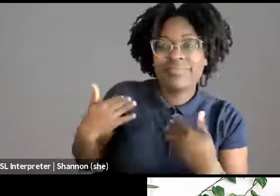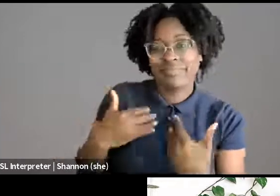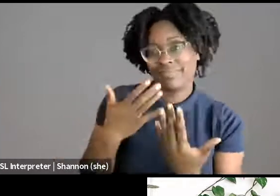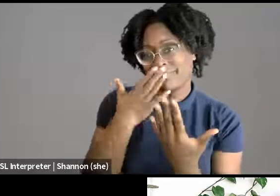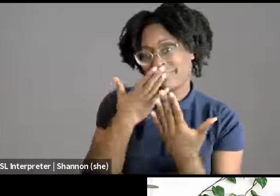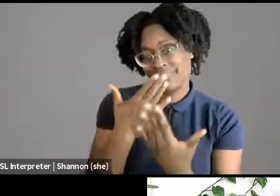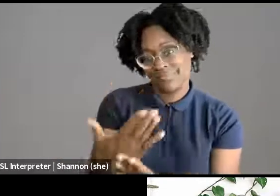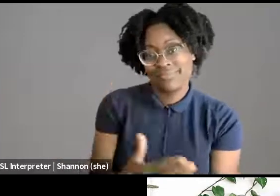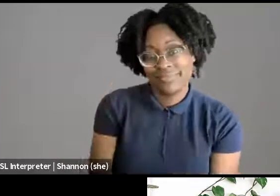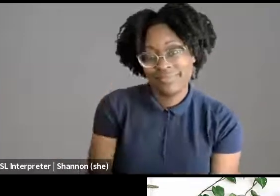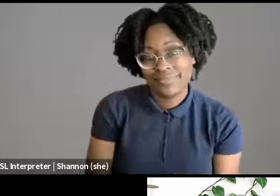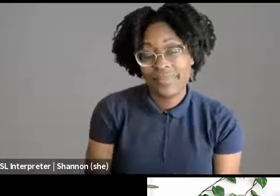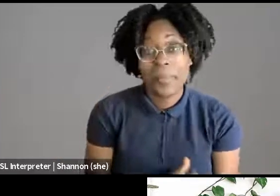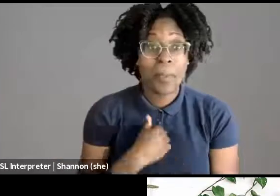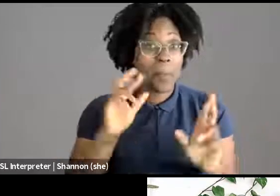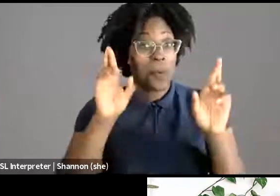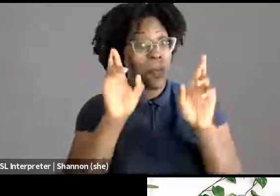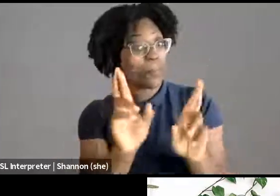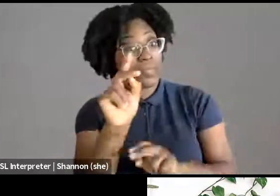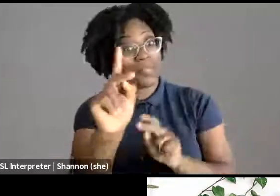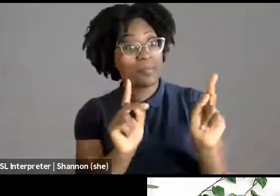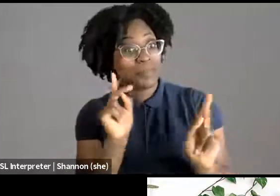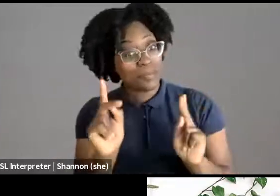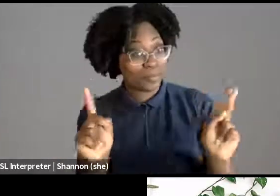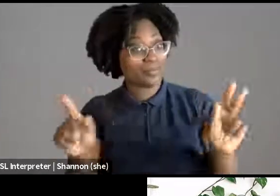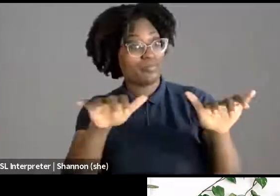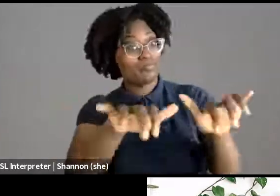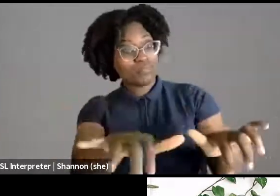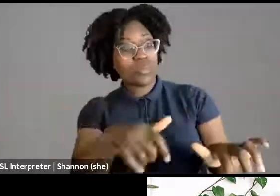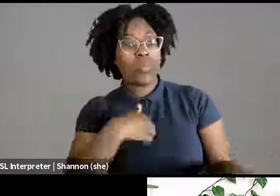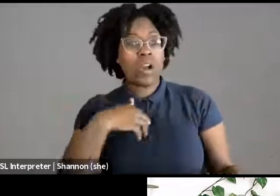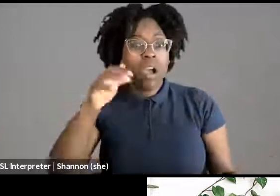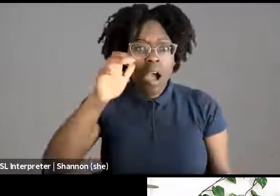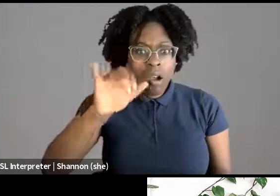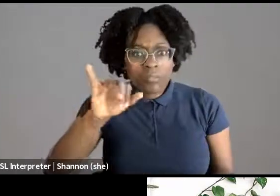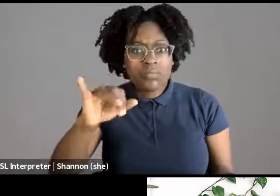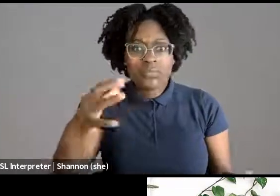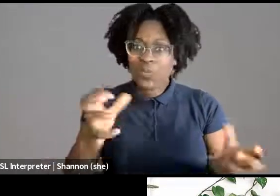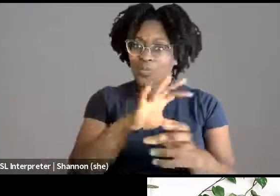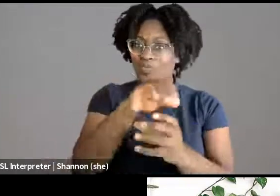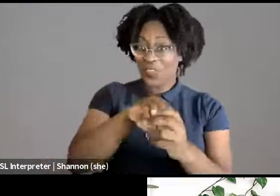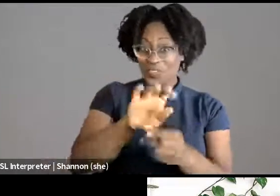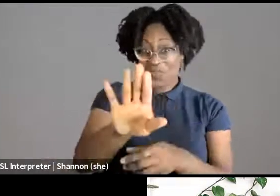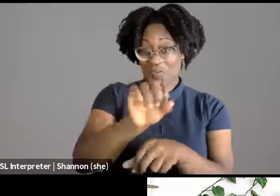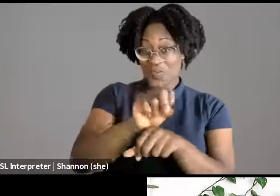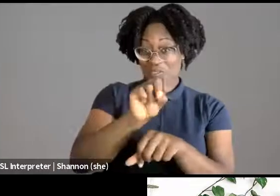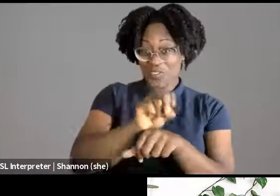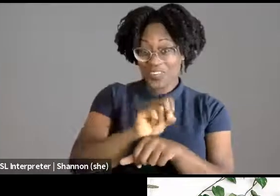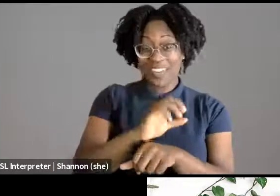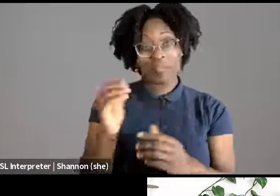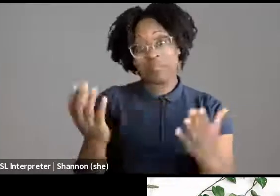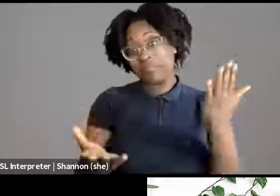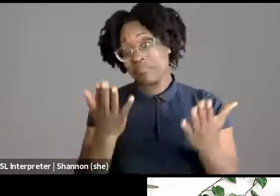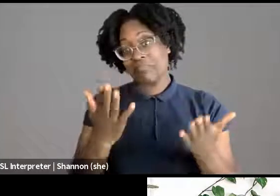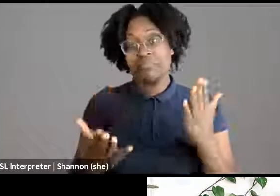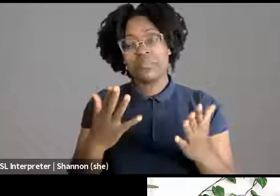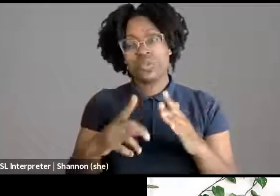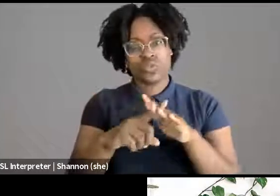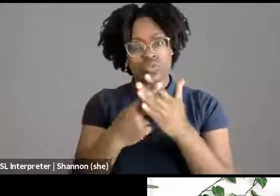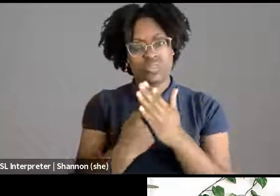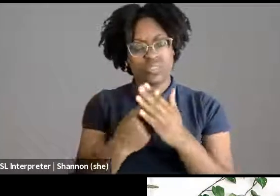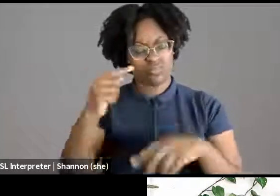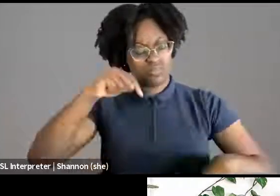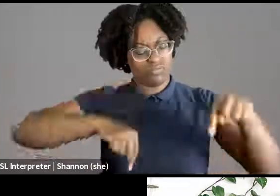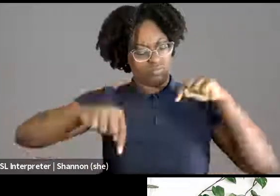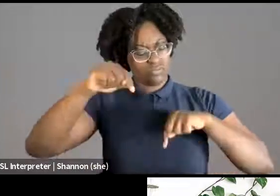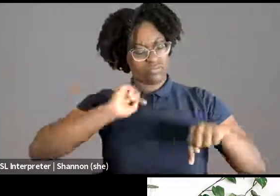people will take from this and get involved in your work, and also rethink some of our programs and the way that